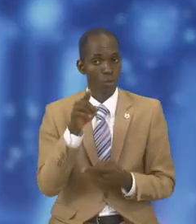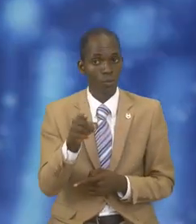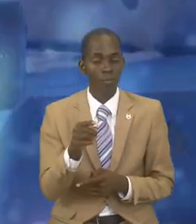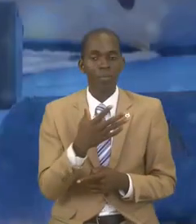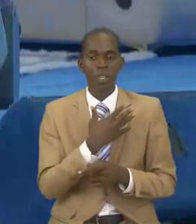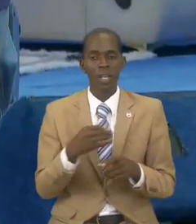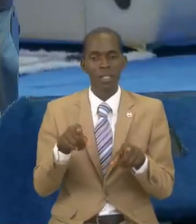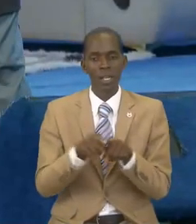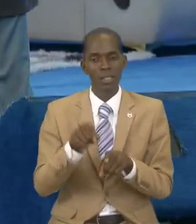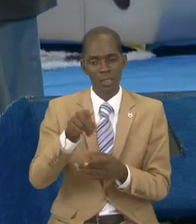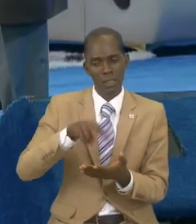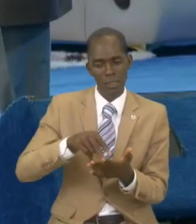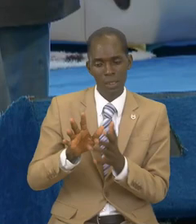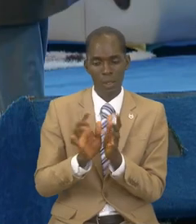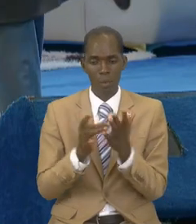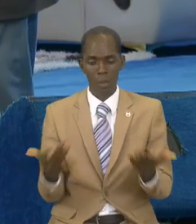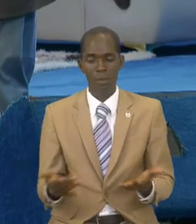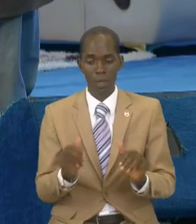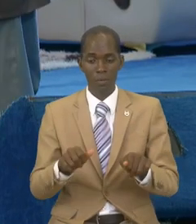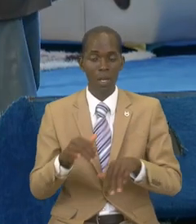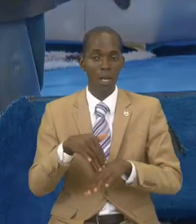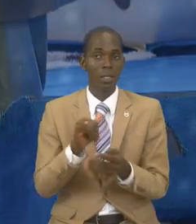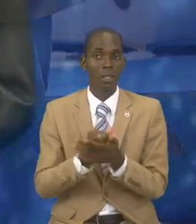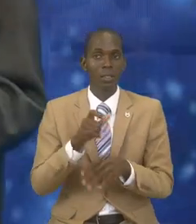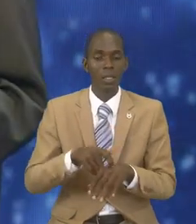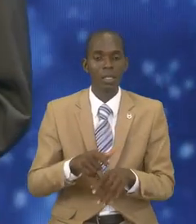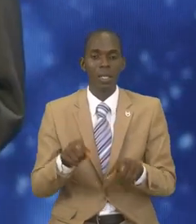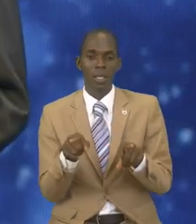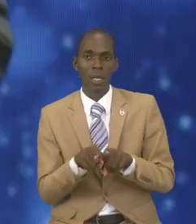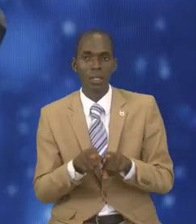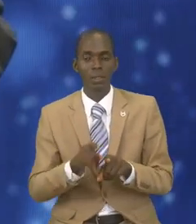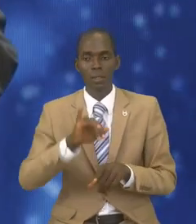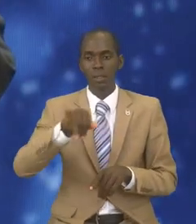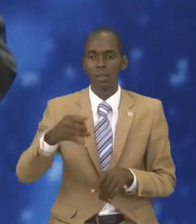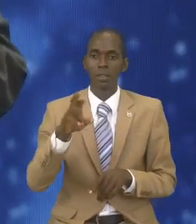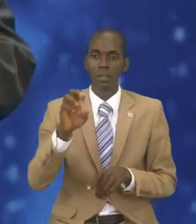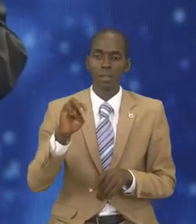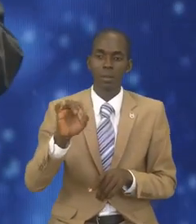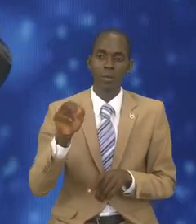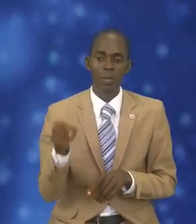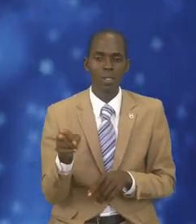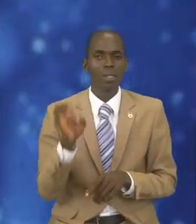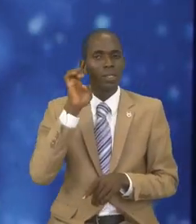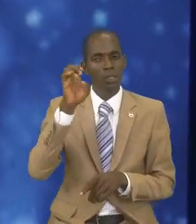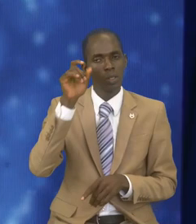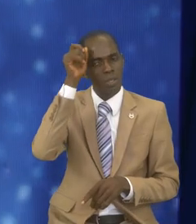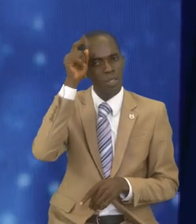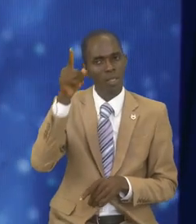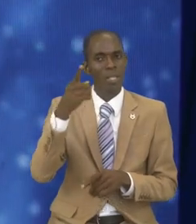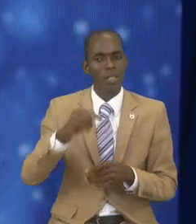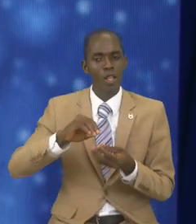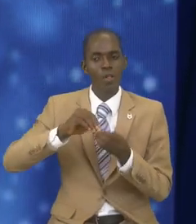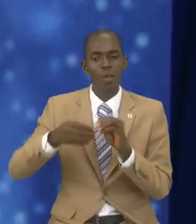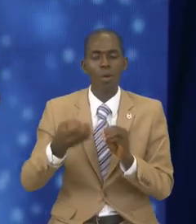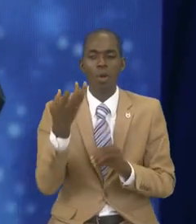Bible available to him, like Isaiah, like Jeremiah, he understood the number of the years whereof